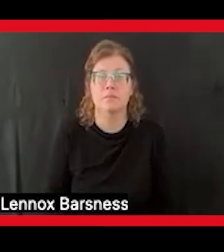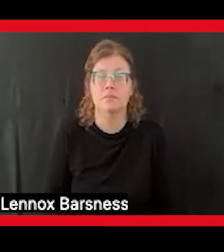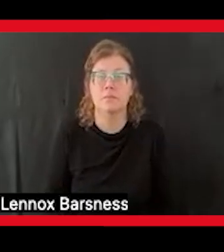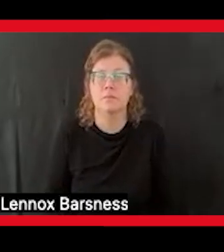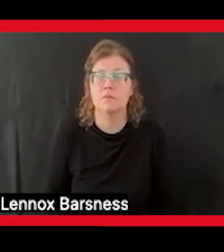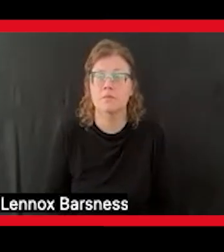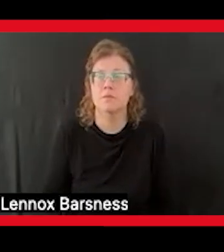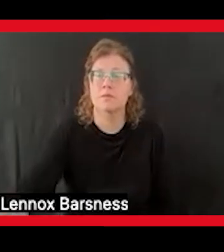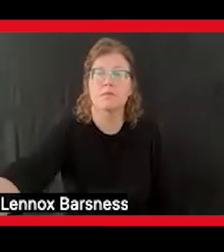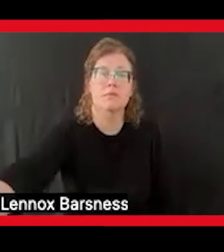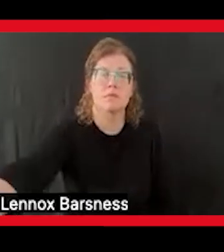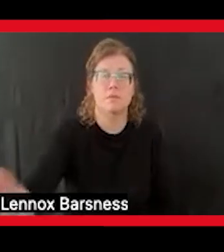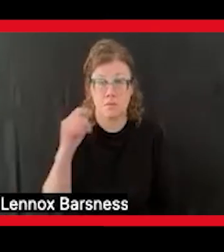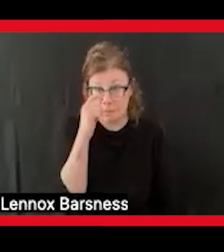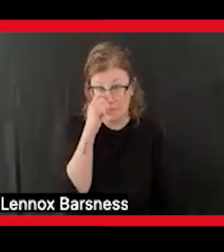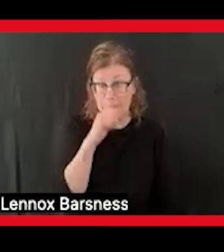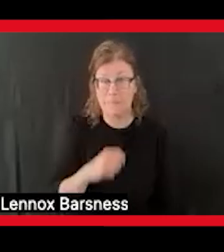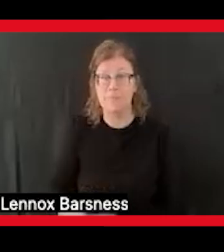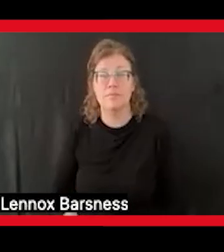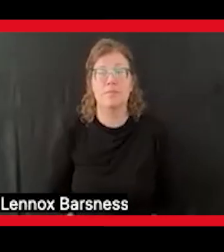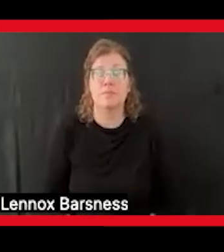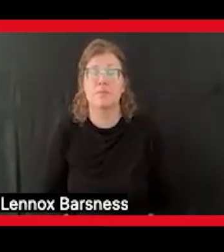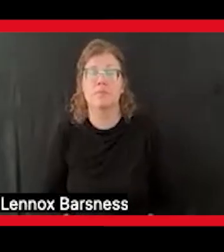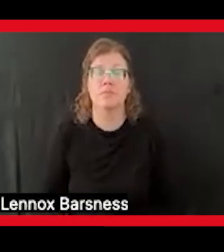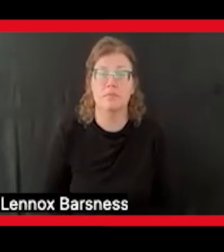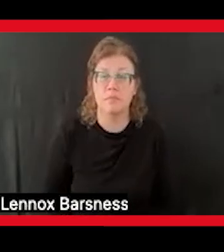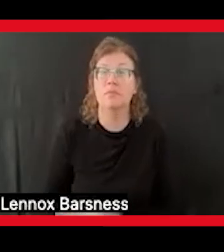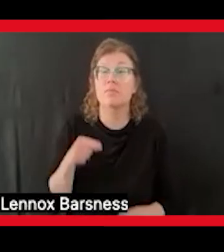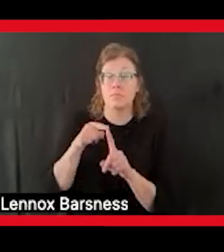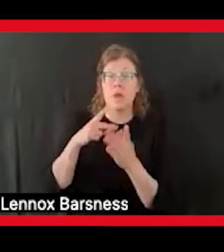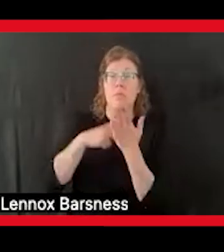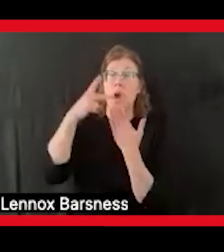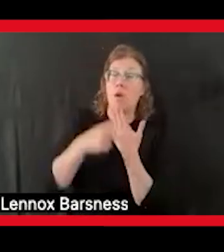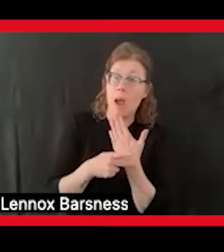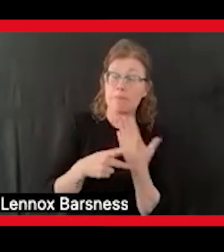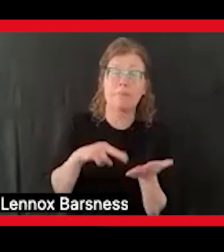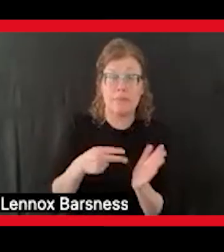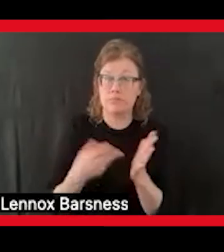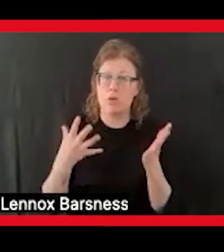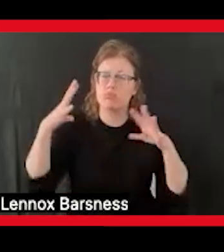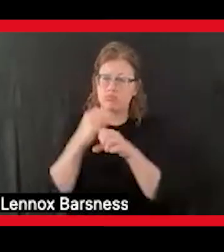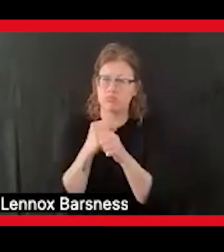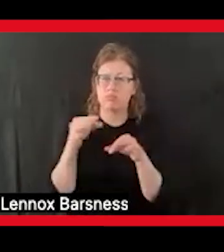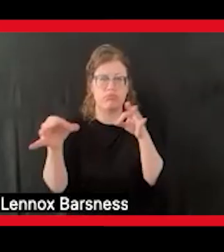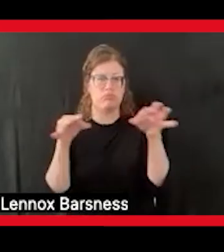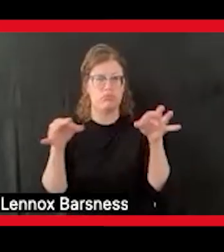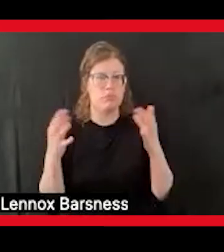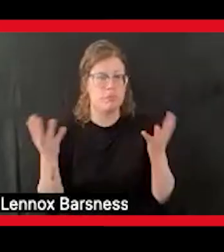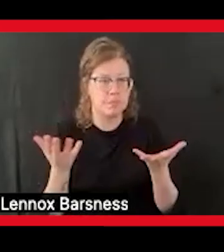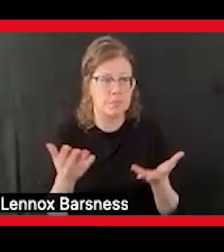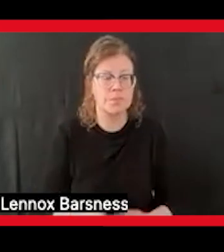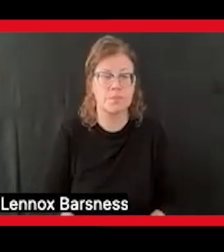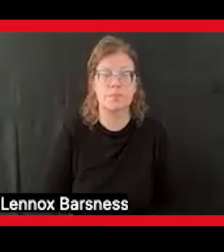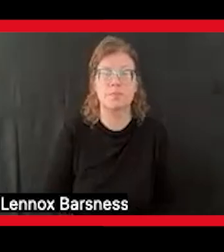Quick program overview. Here's a quick overview of our program. The project grant for organizations